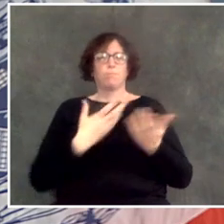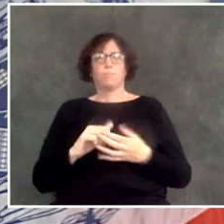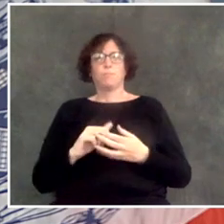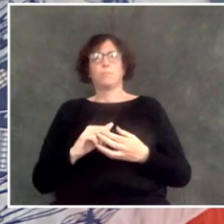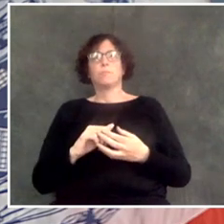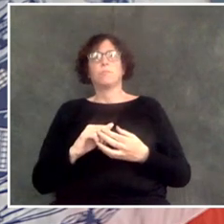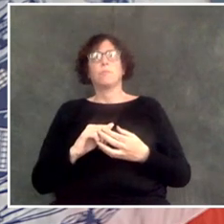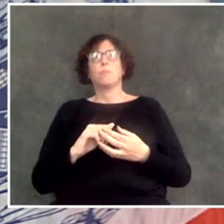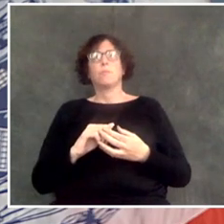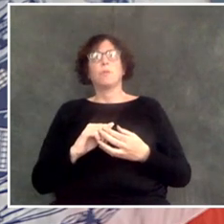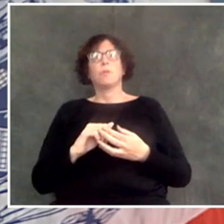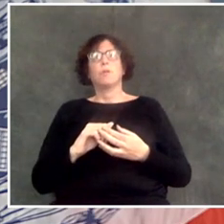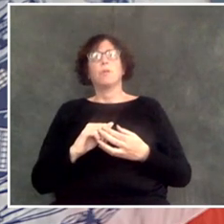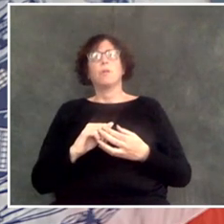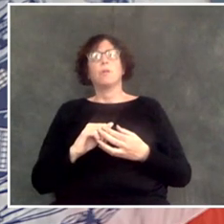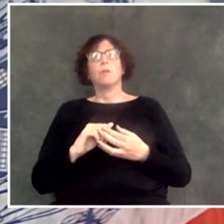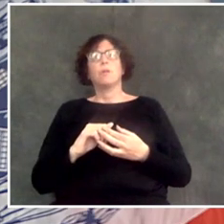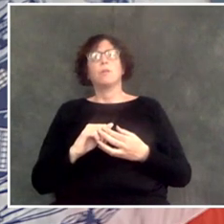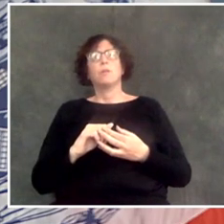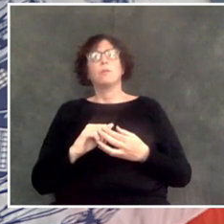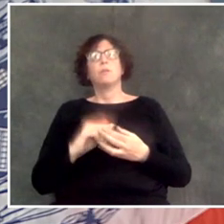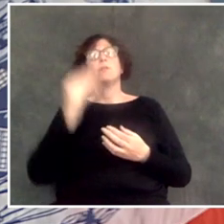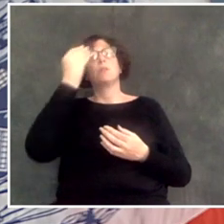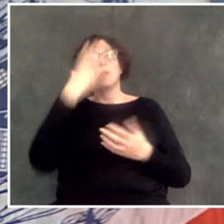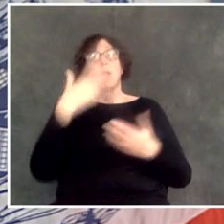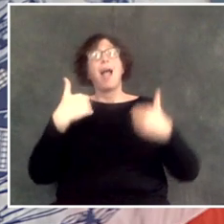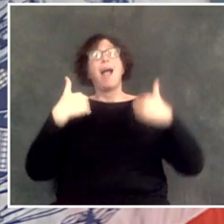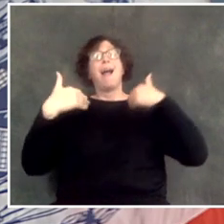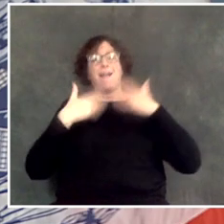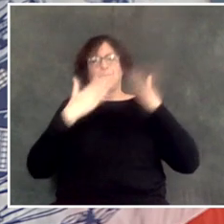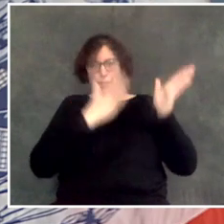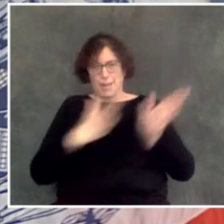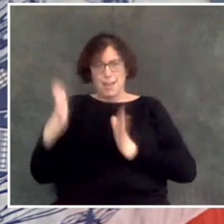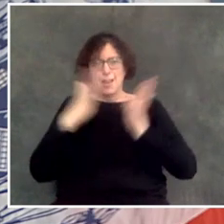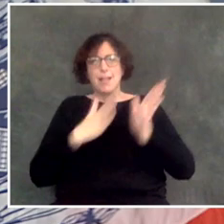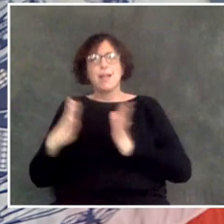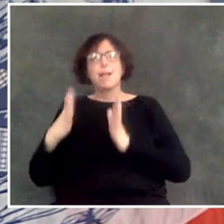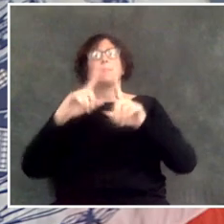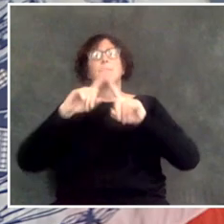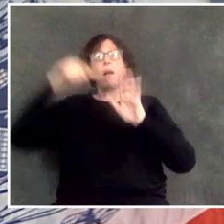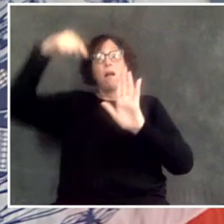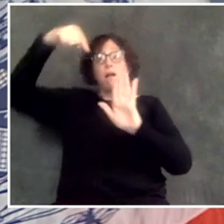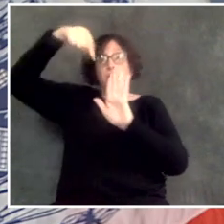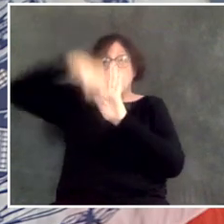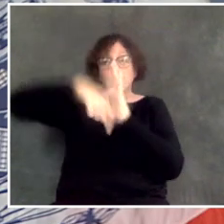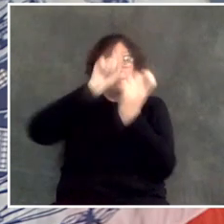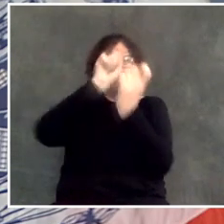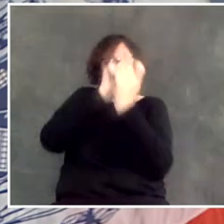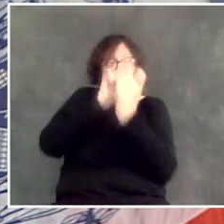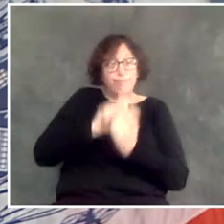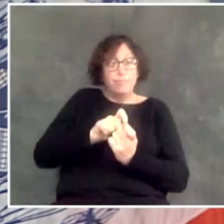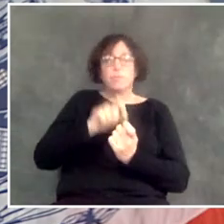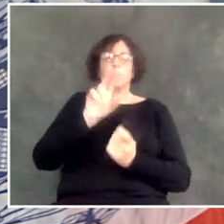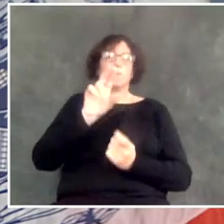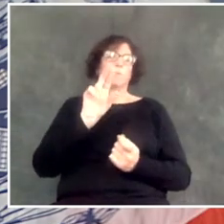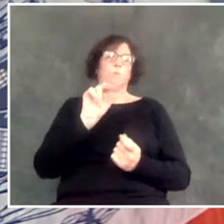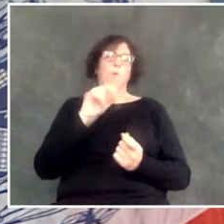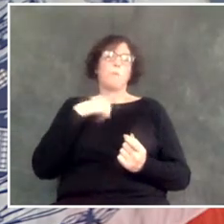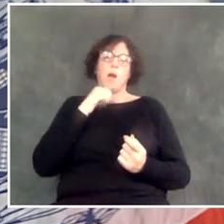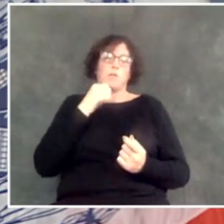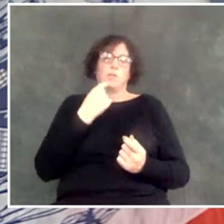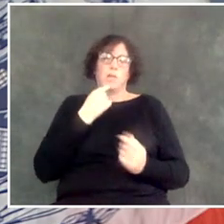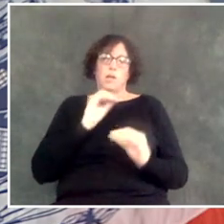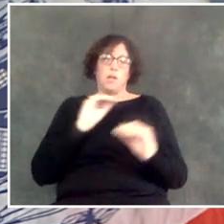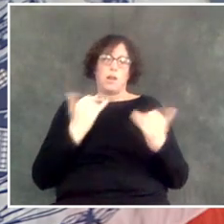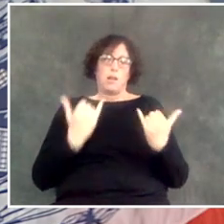say there is a plan in place. There is a lot of support from the federal government. We'll find our way through, and our team will get you any other answers. Mr. Mayor, can